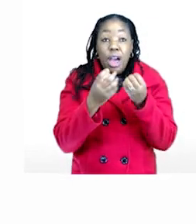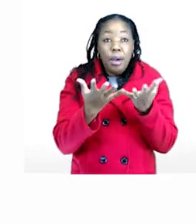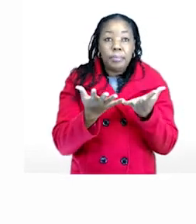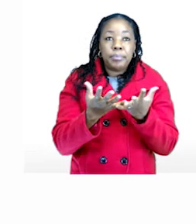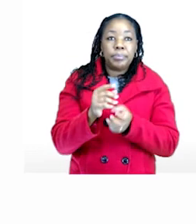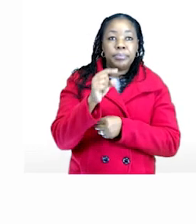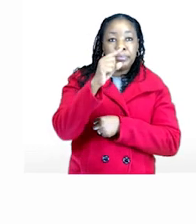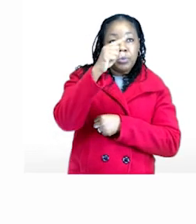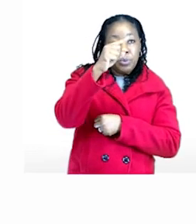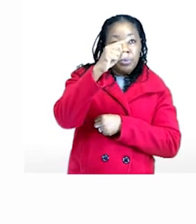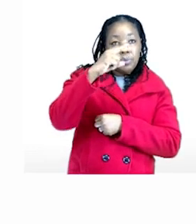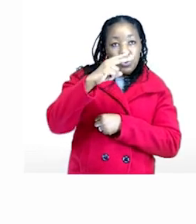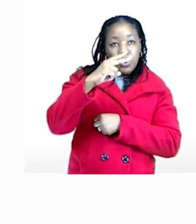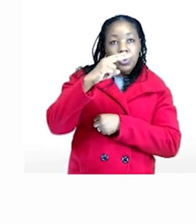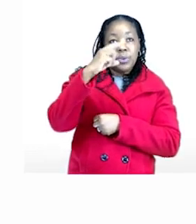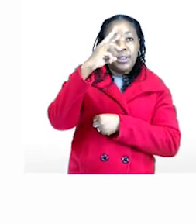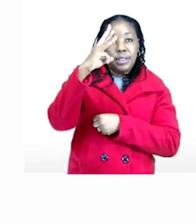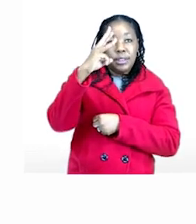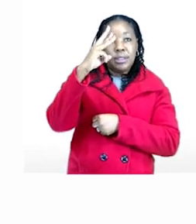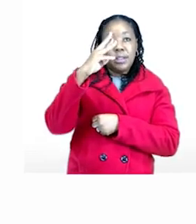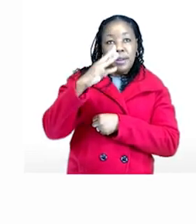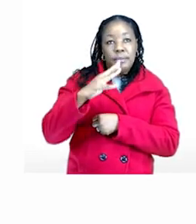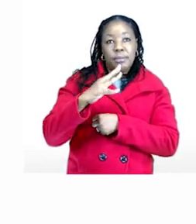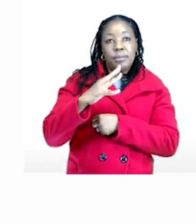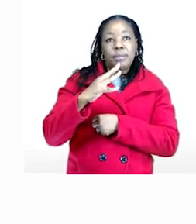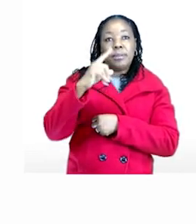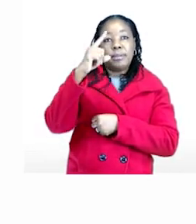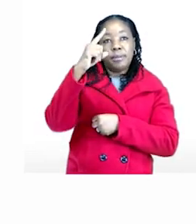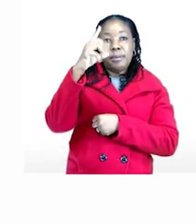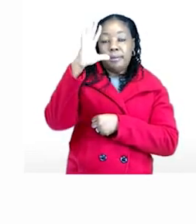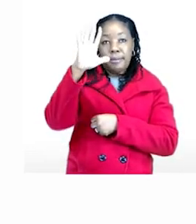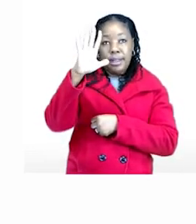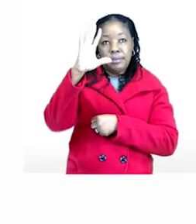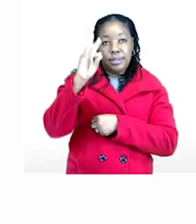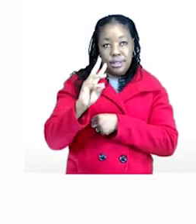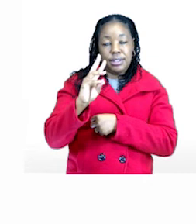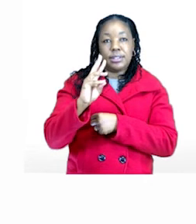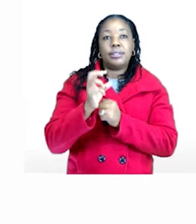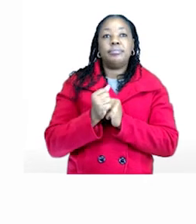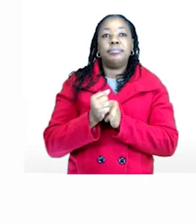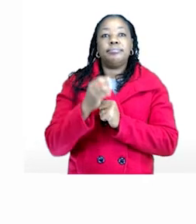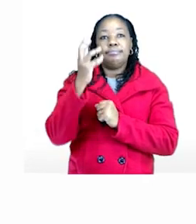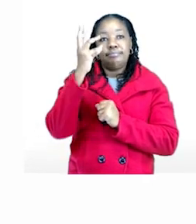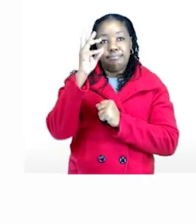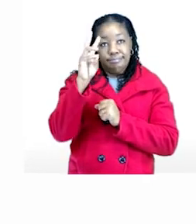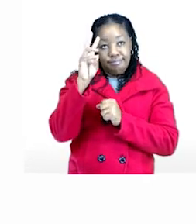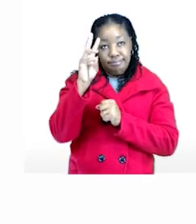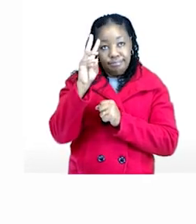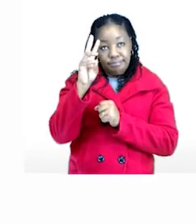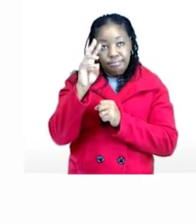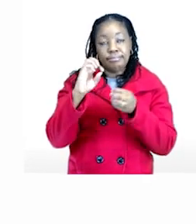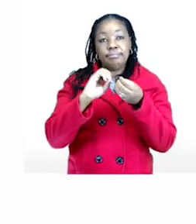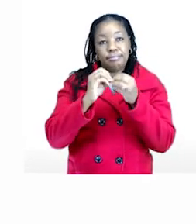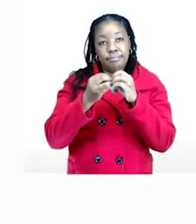together. 1, 2, 3, 4, 5, 6. So what